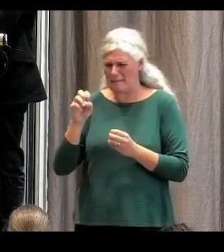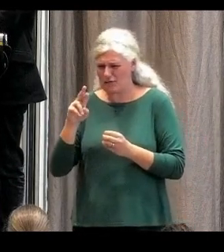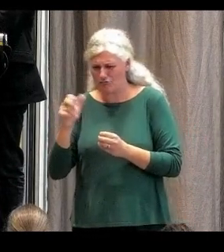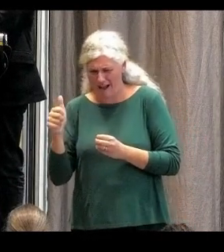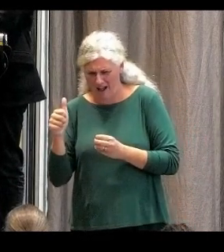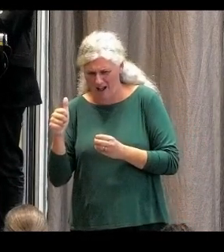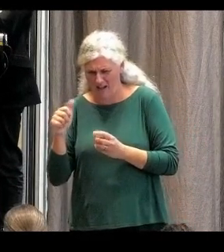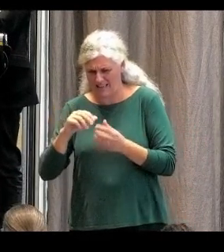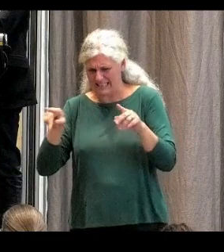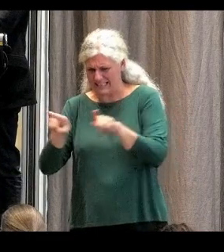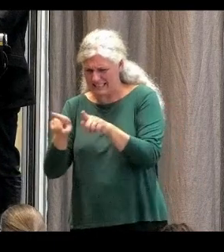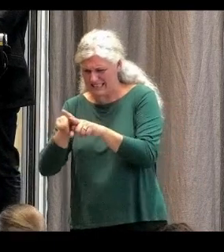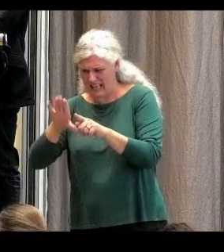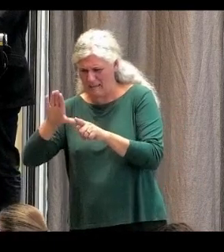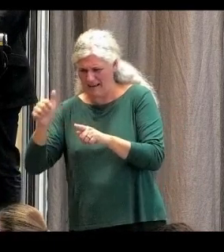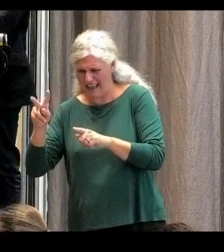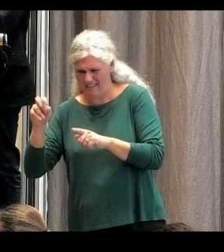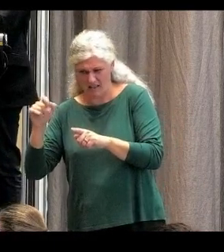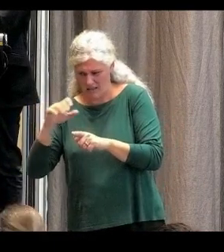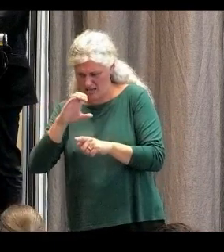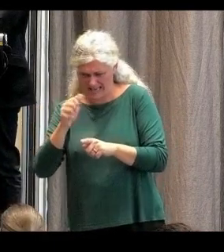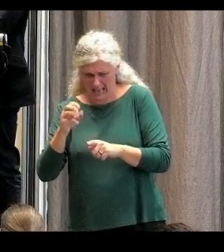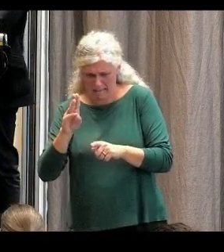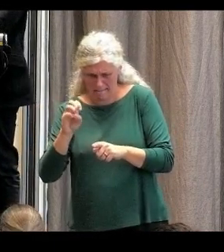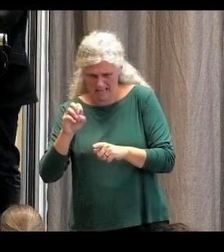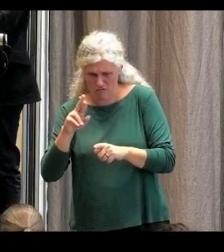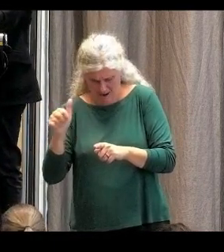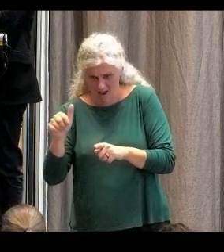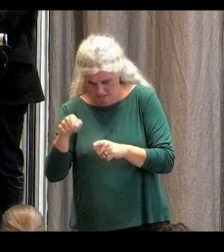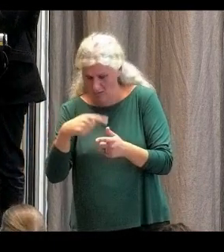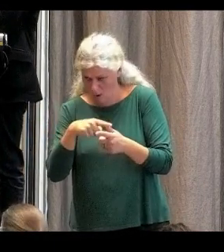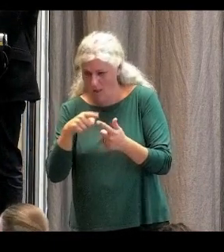this is my last slide. So you're okay. Thanks very much. So